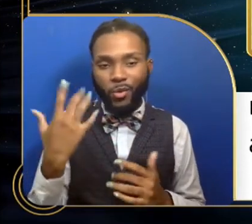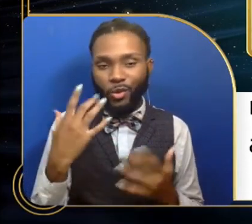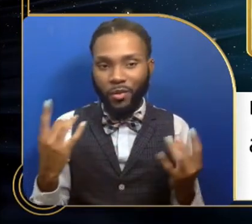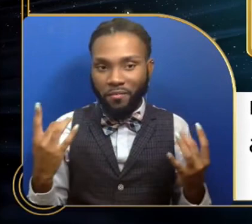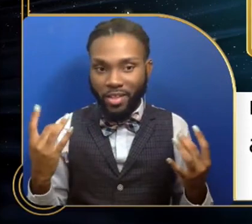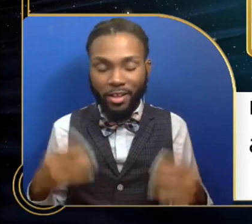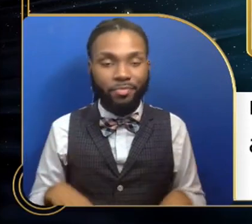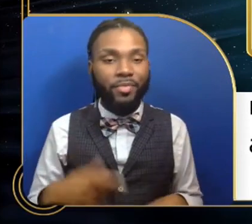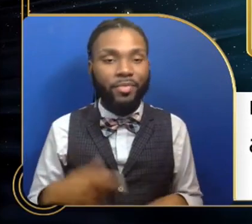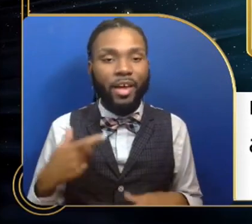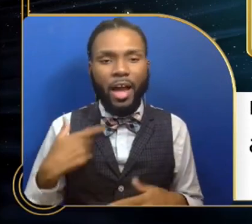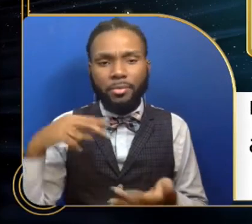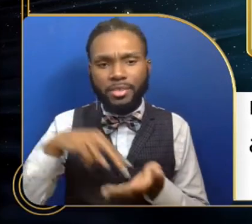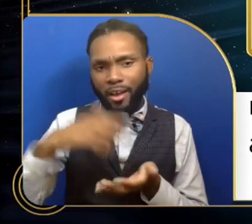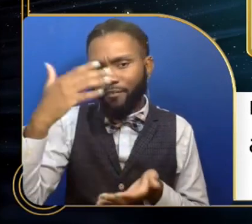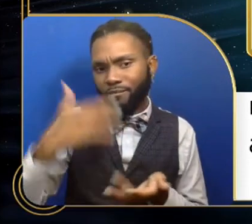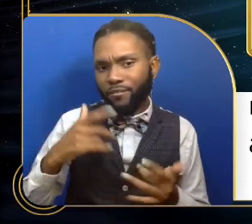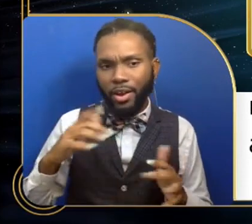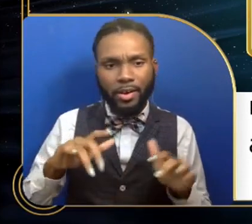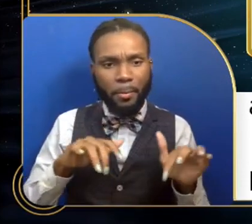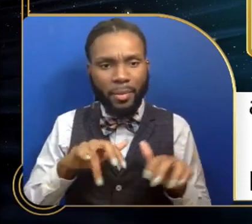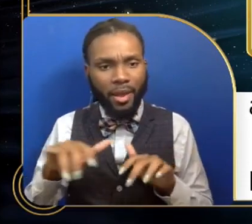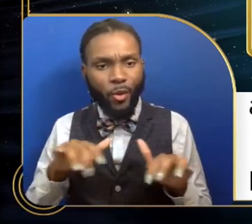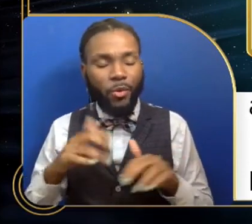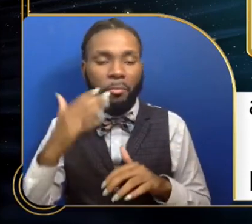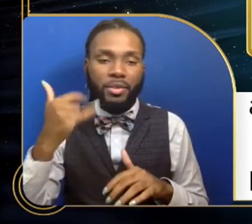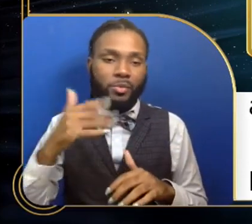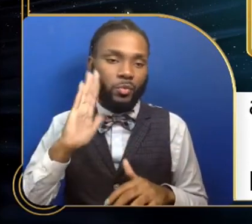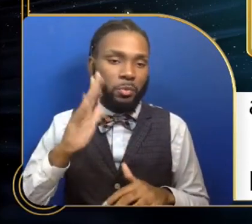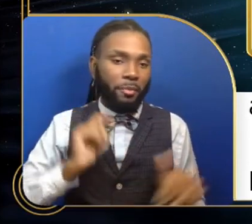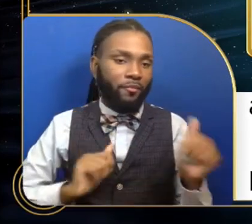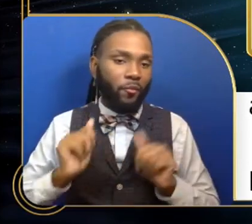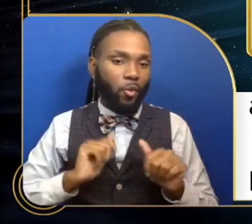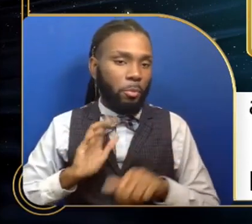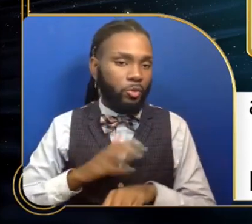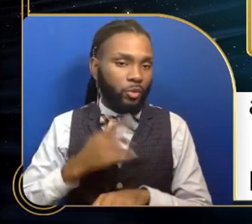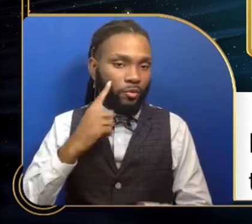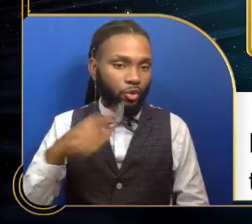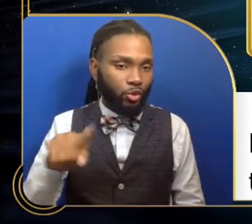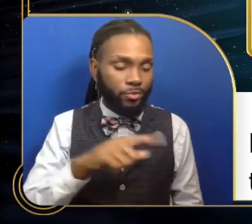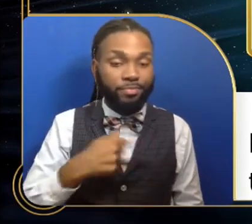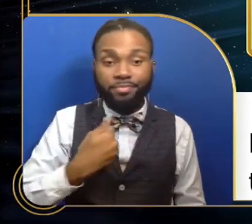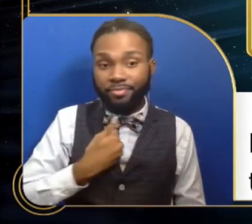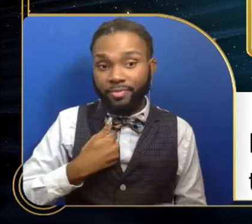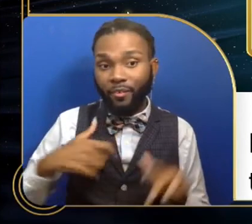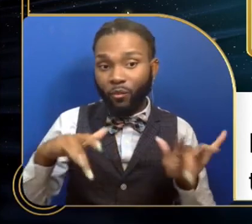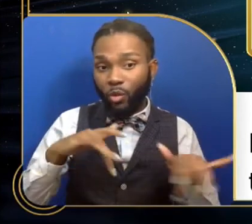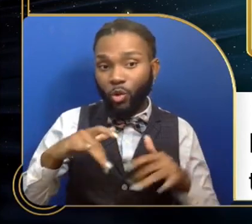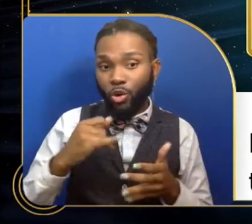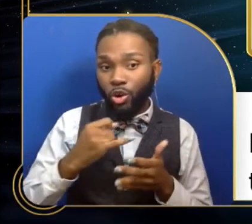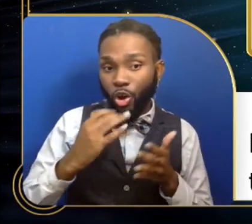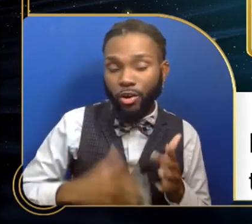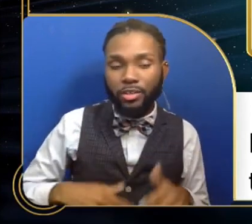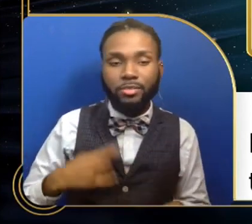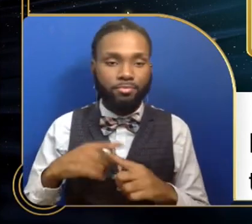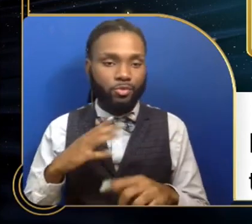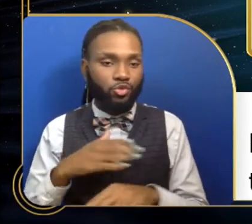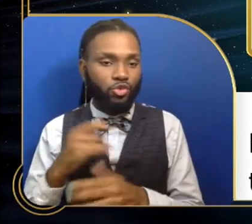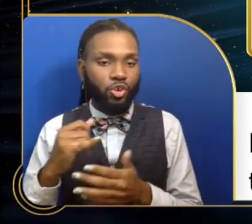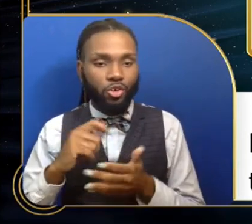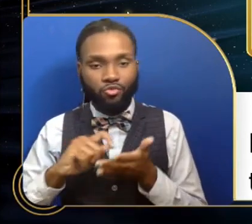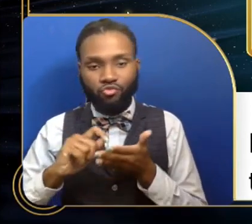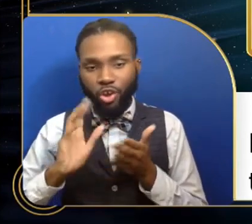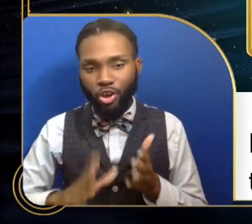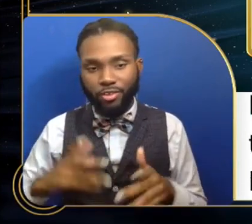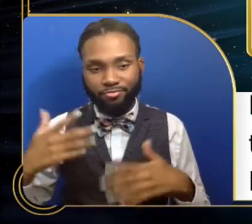because I will be performing a song for you all tonight. I'm a recording artist and a songwriter who has been recognized and been